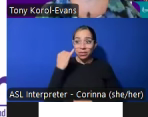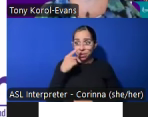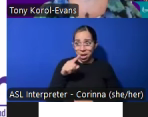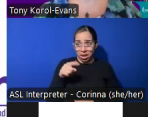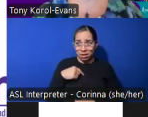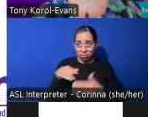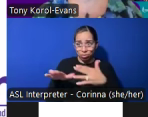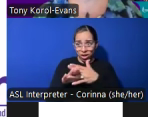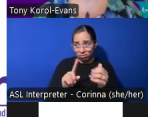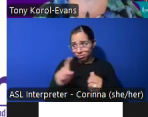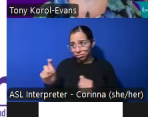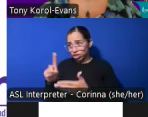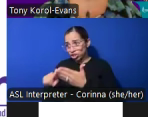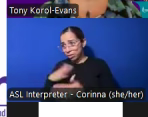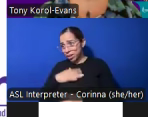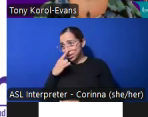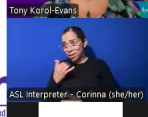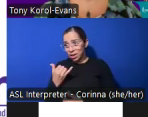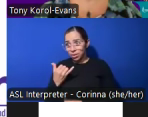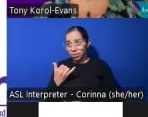on the kids now? No problem.